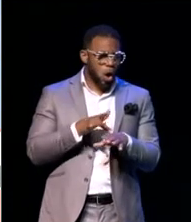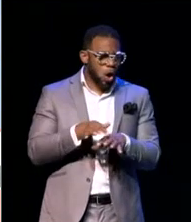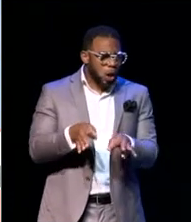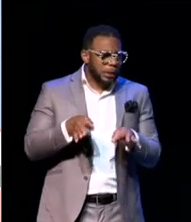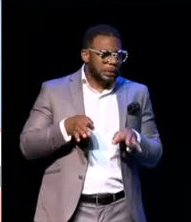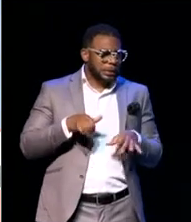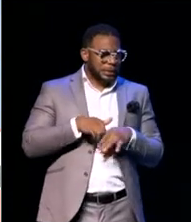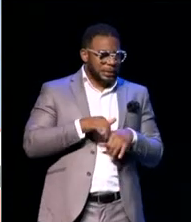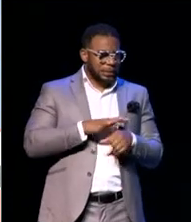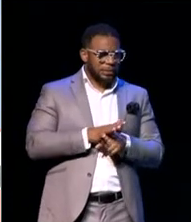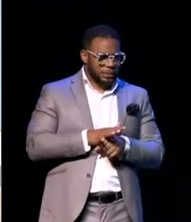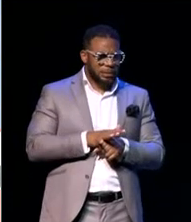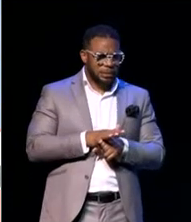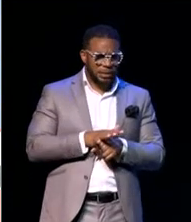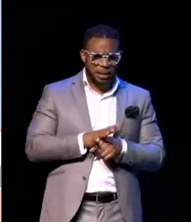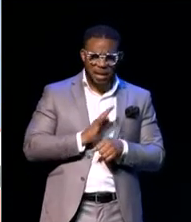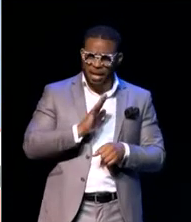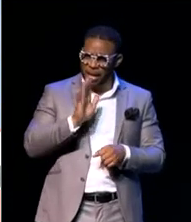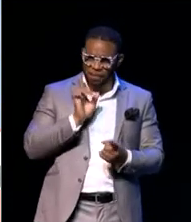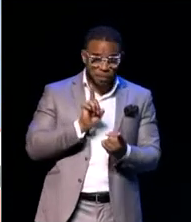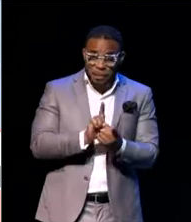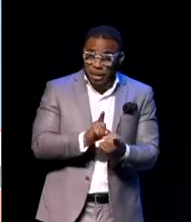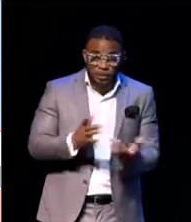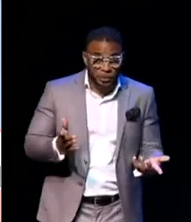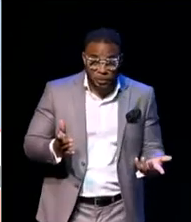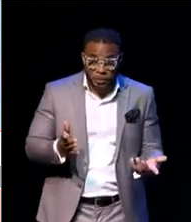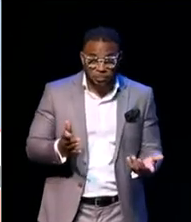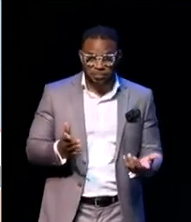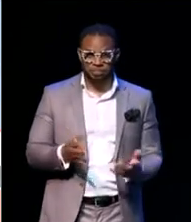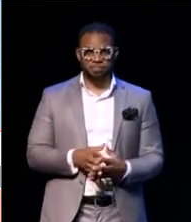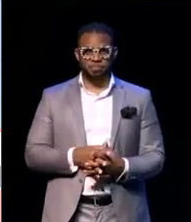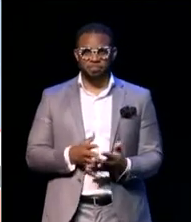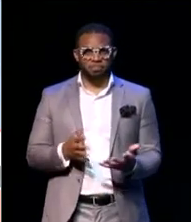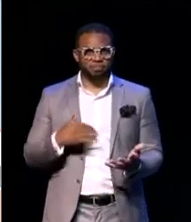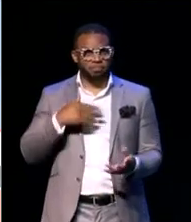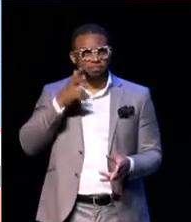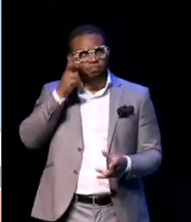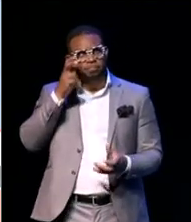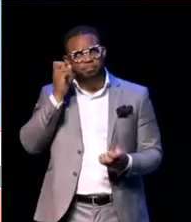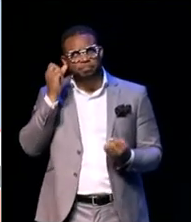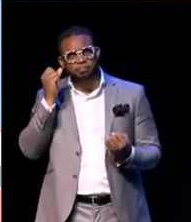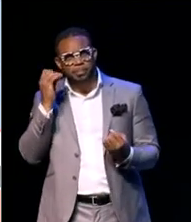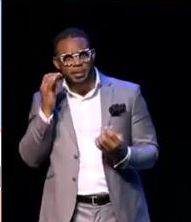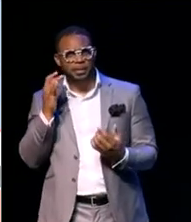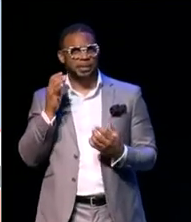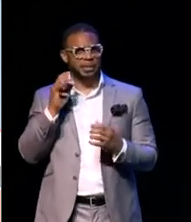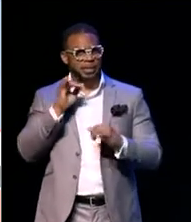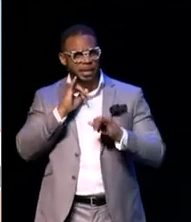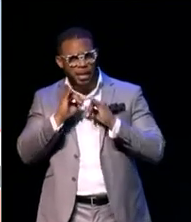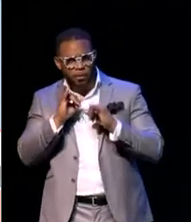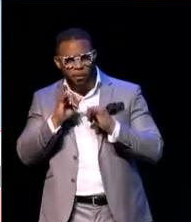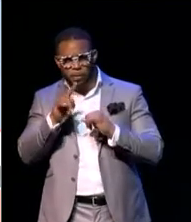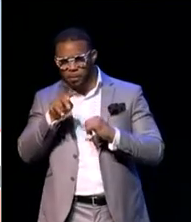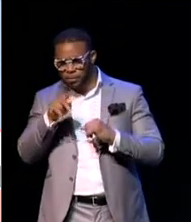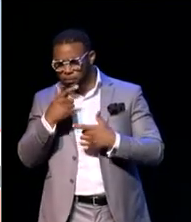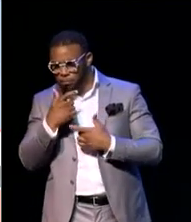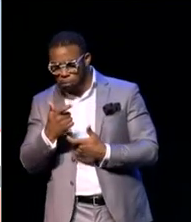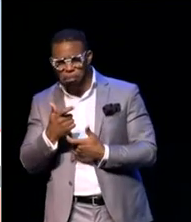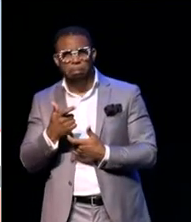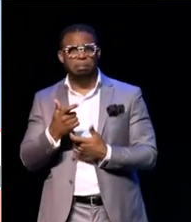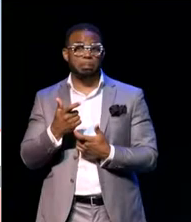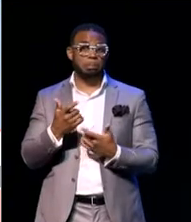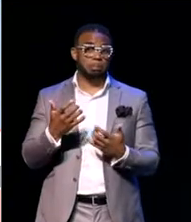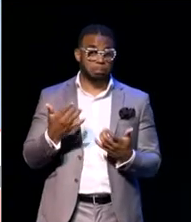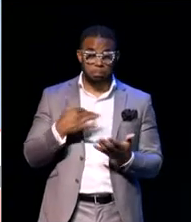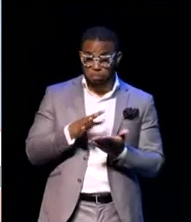in the pandemic, I had never met you. And I heard many interviews that you did,